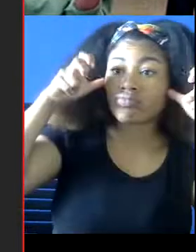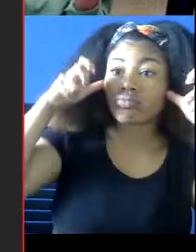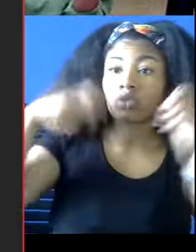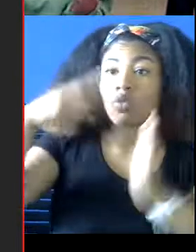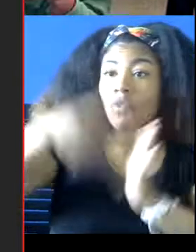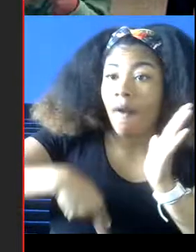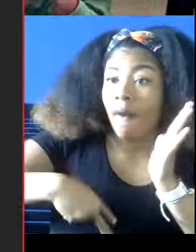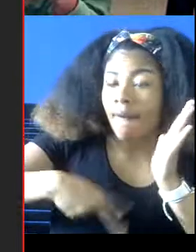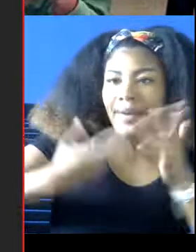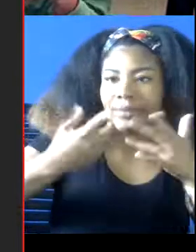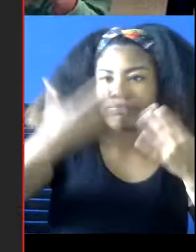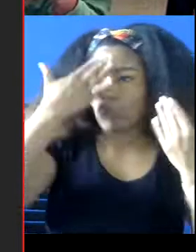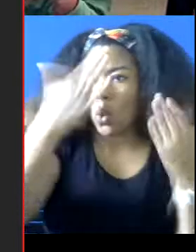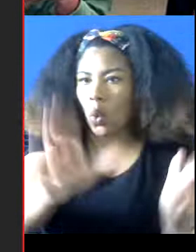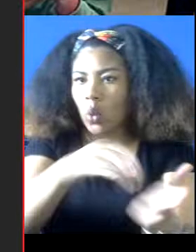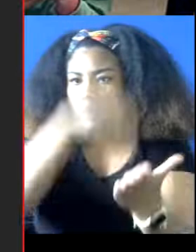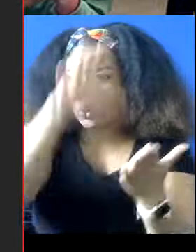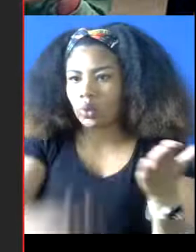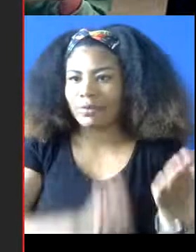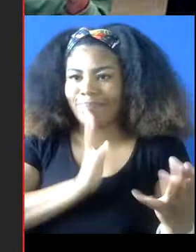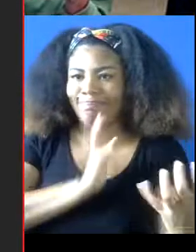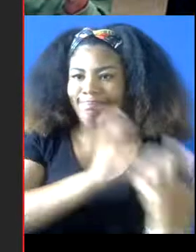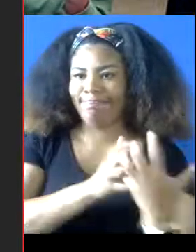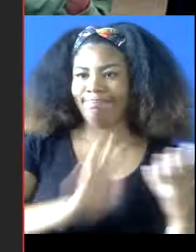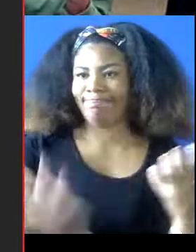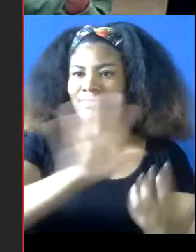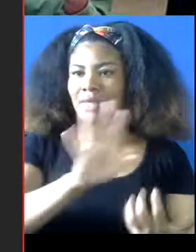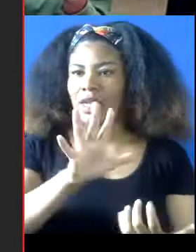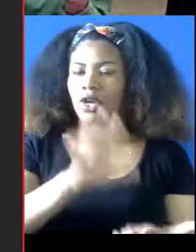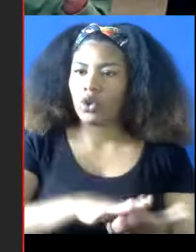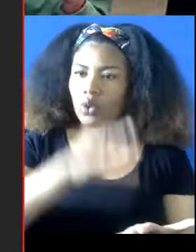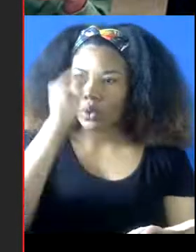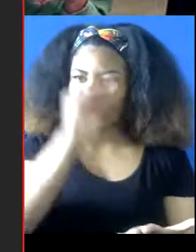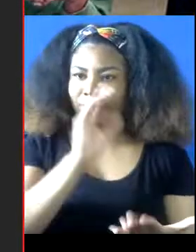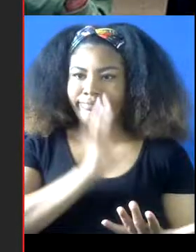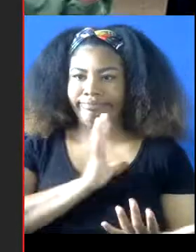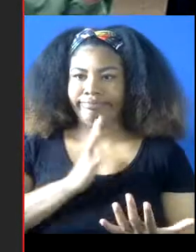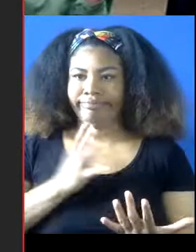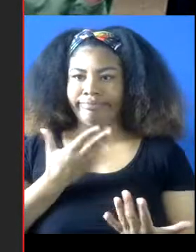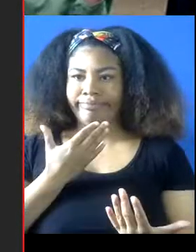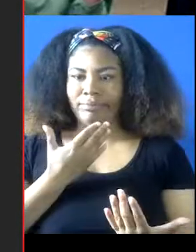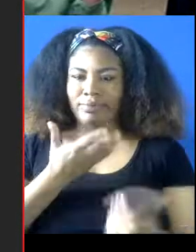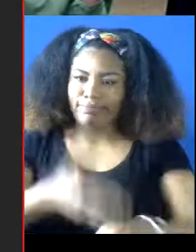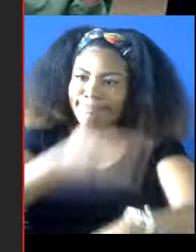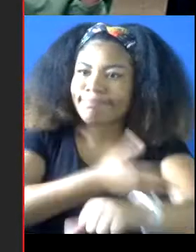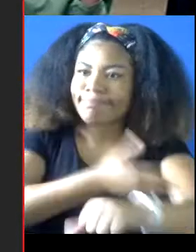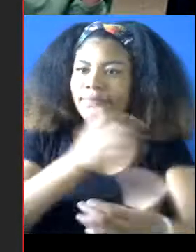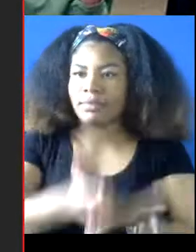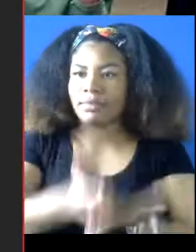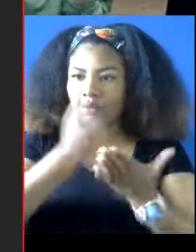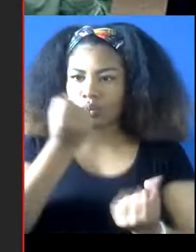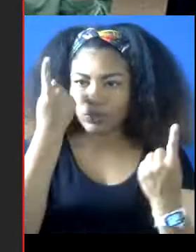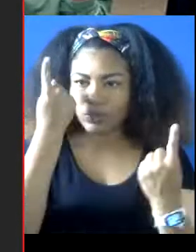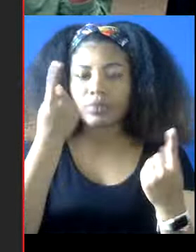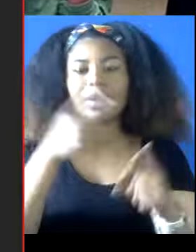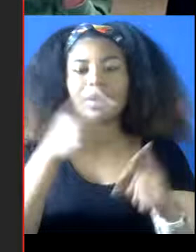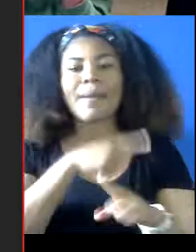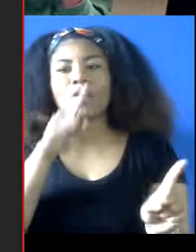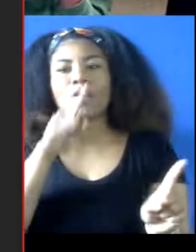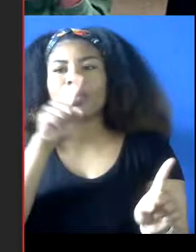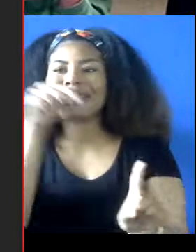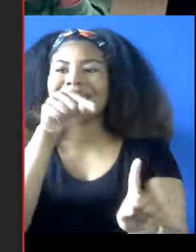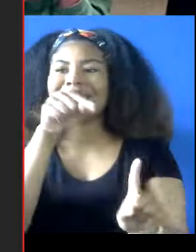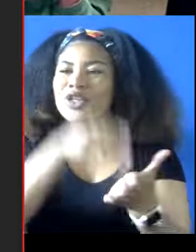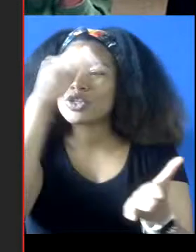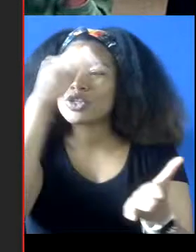other things that are in the classroom environment. So instead of categorizing students according to so-called results or what they think their